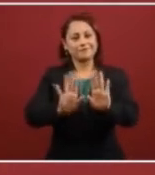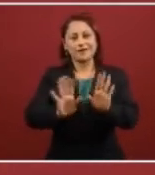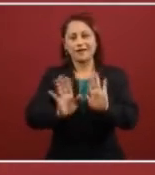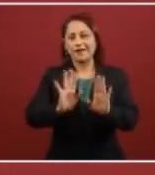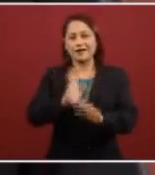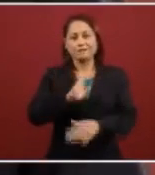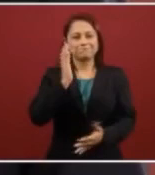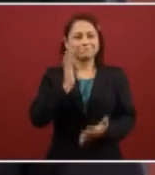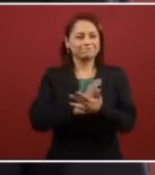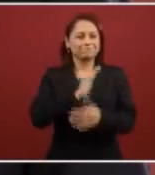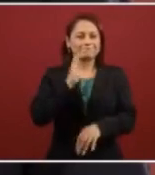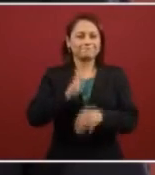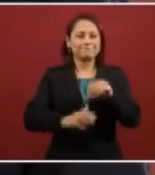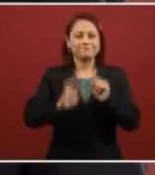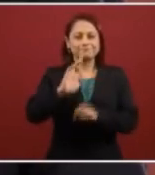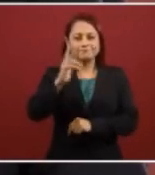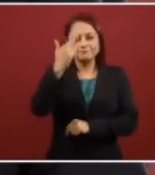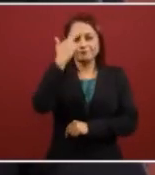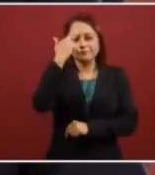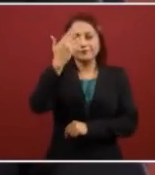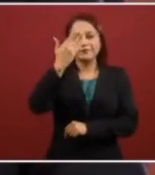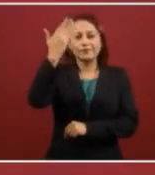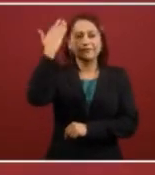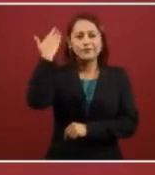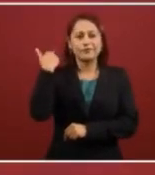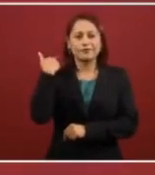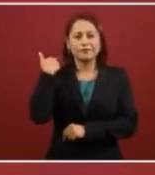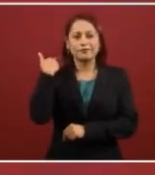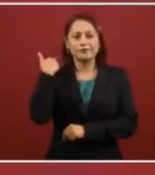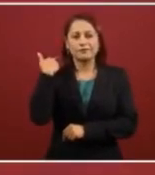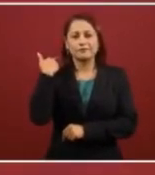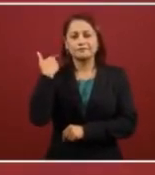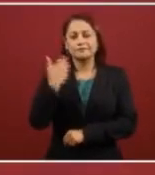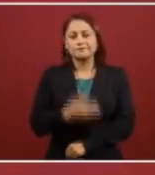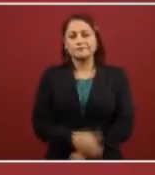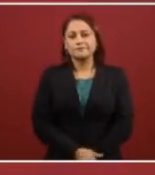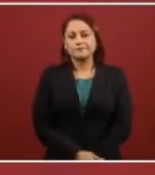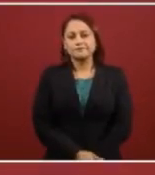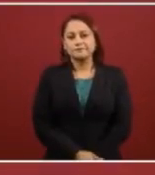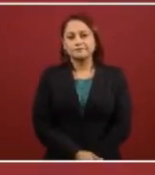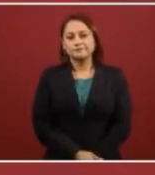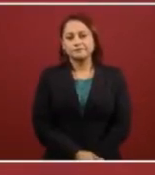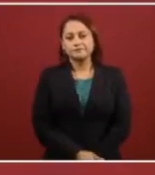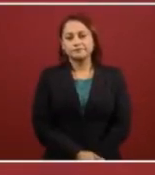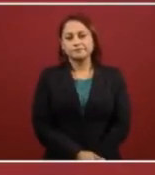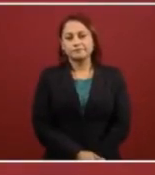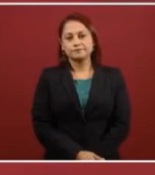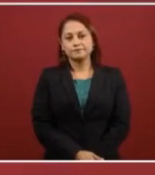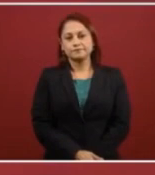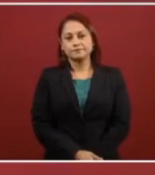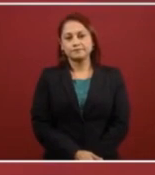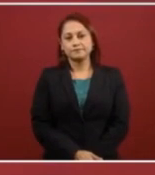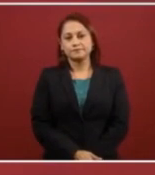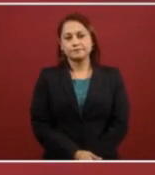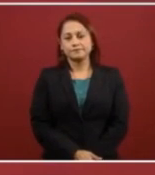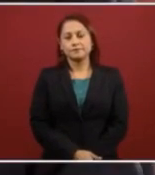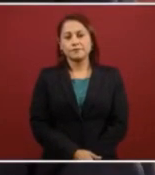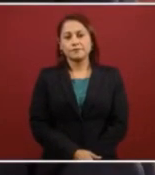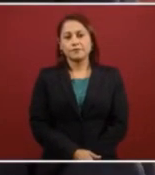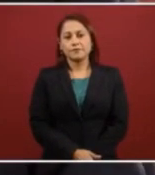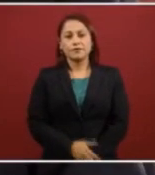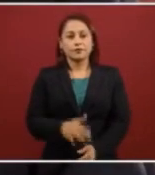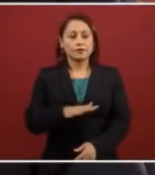like the same thing where they used to say, no puedes. You can't hablar, no